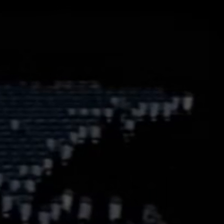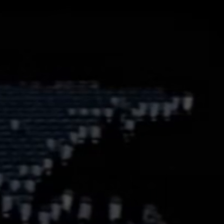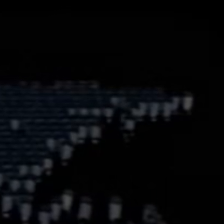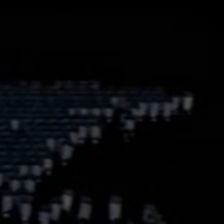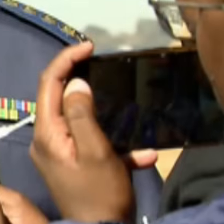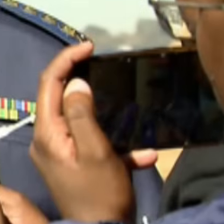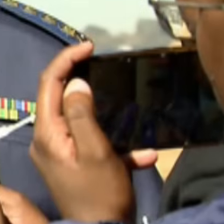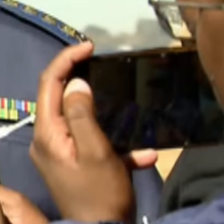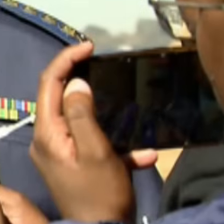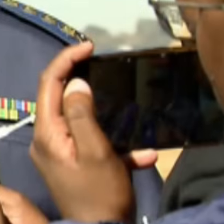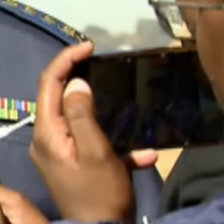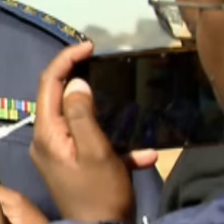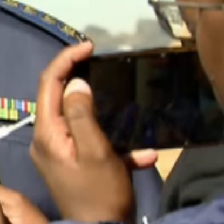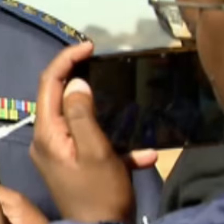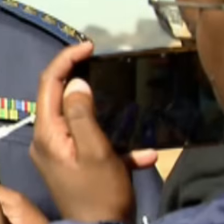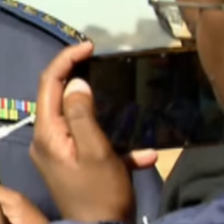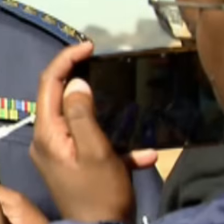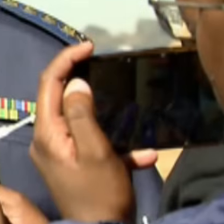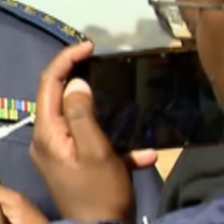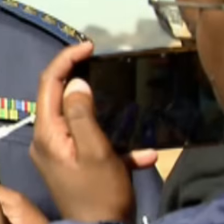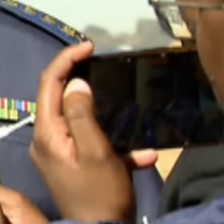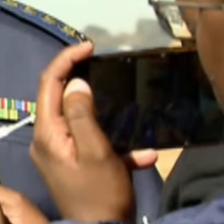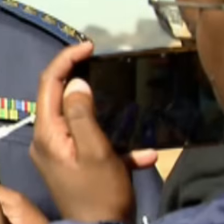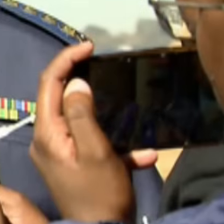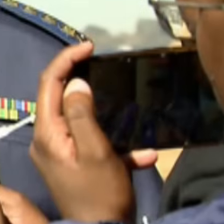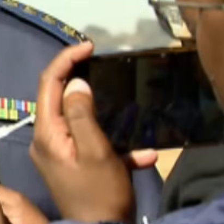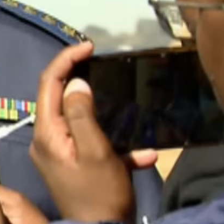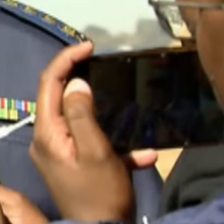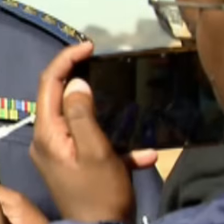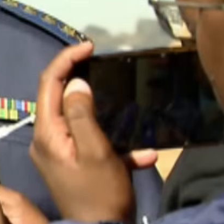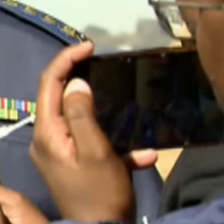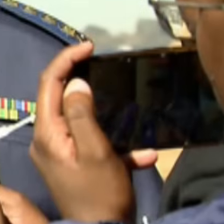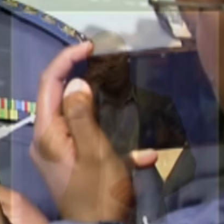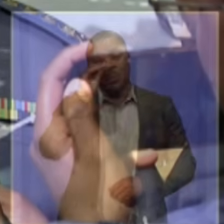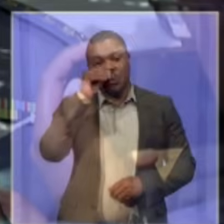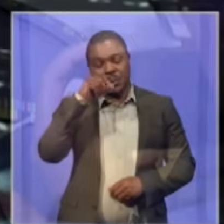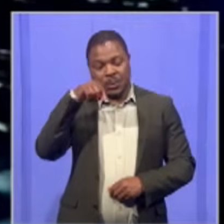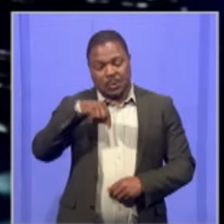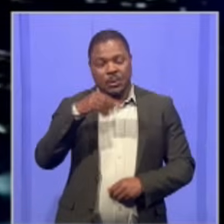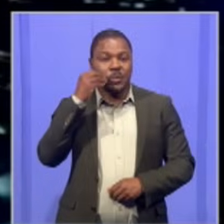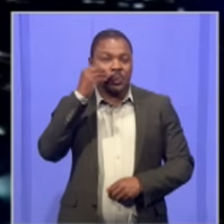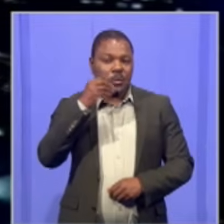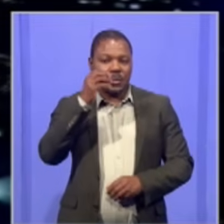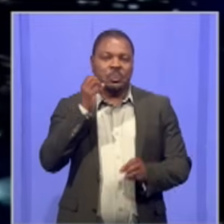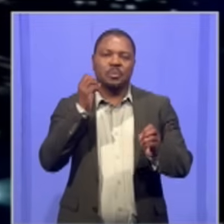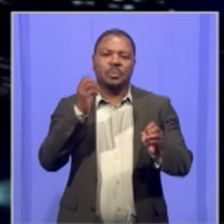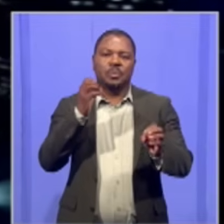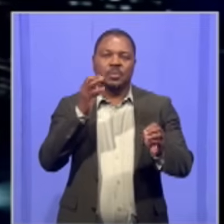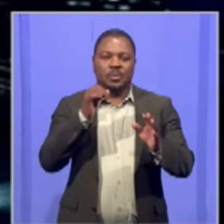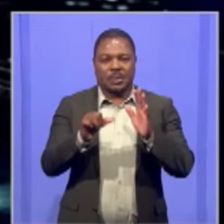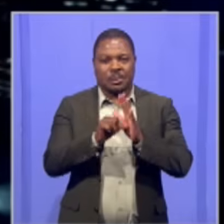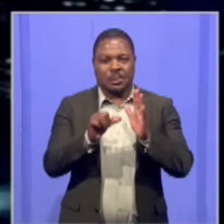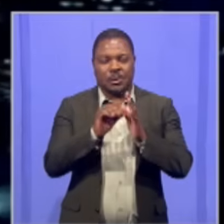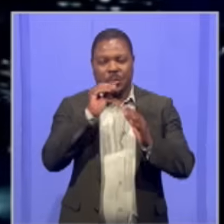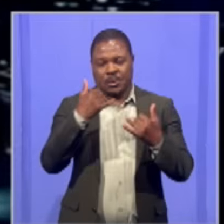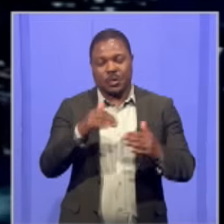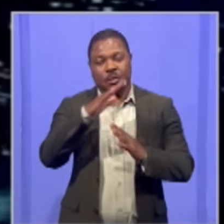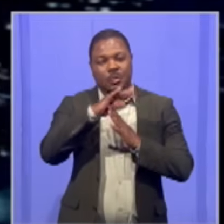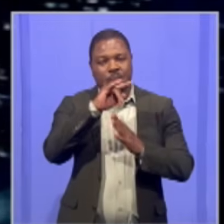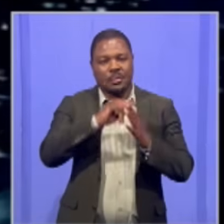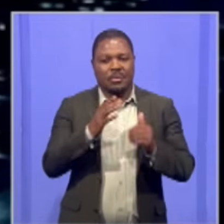Ka otloloha re le Studio 10 Auckland Park Johannesburg moifona wa ditaba tsa Sesotho o tlisetsa tsena tsa moraorao le phirimaneng ena empa